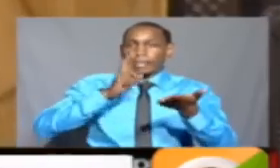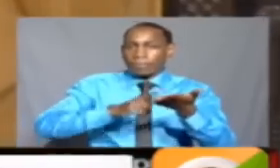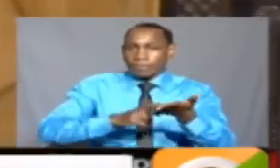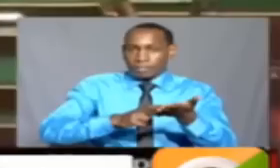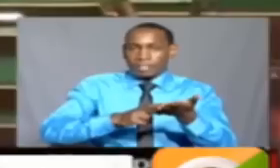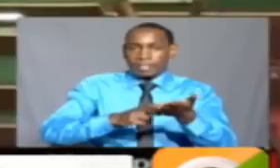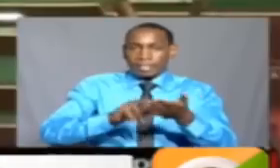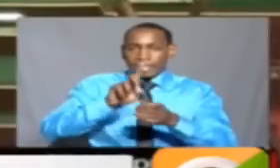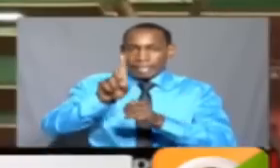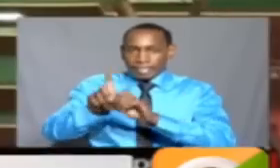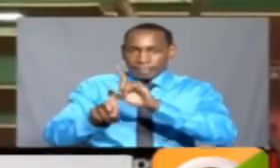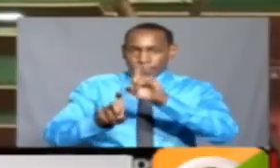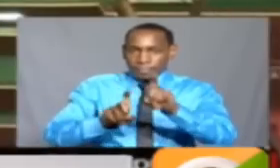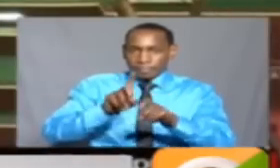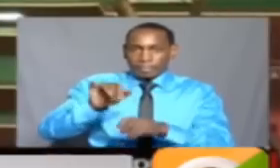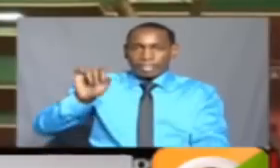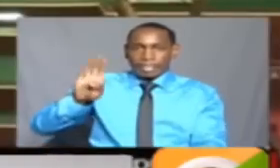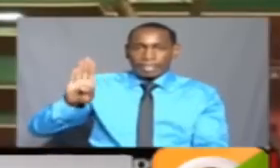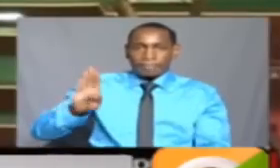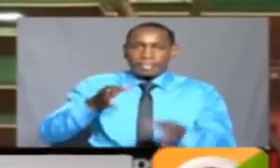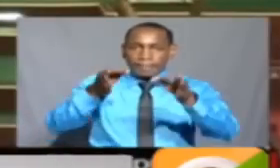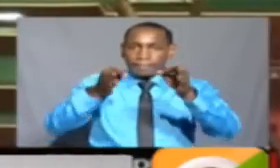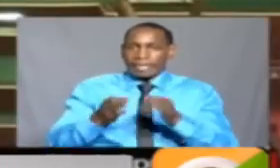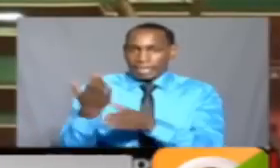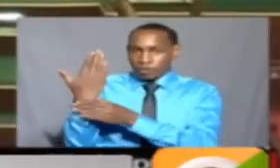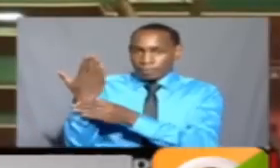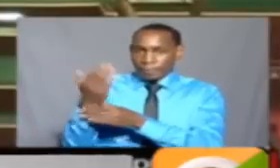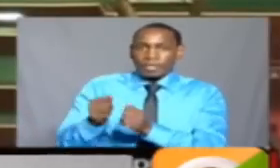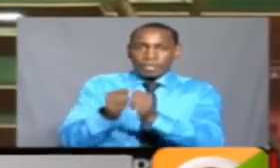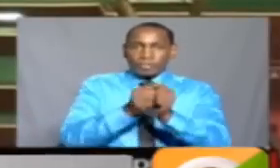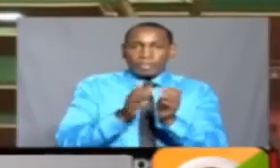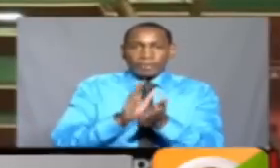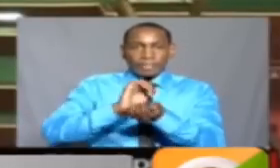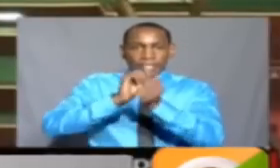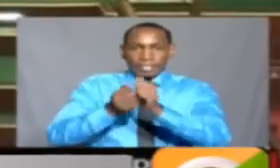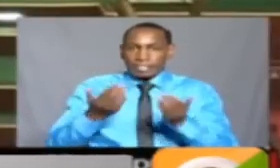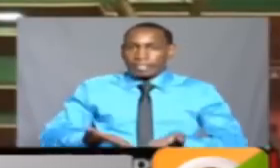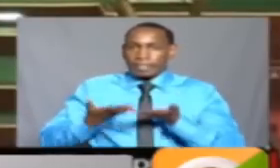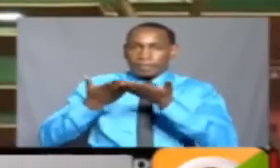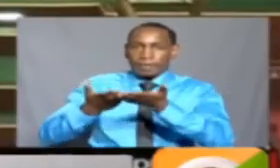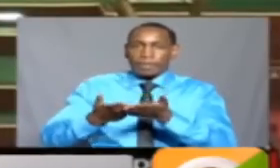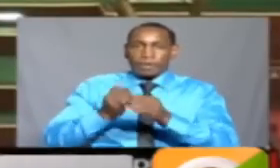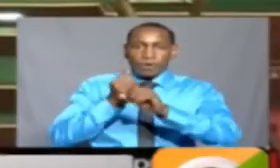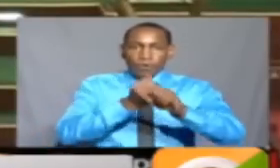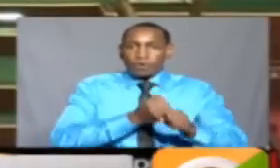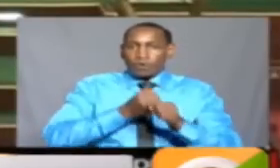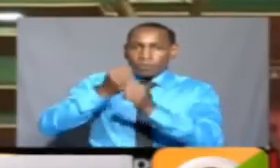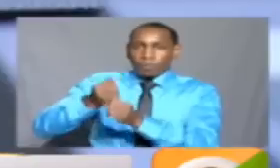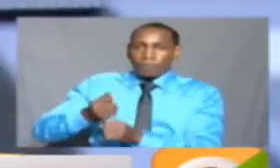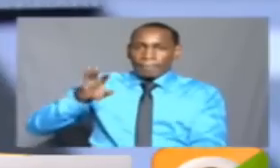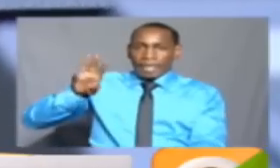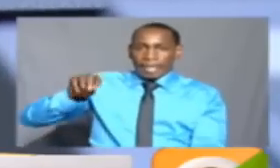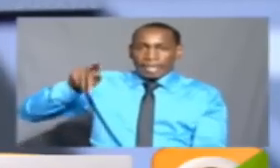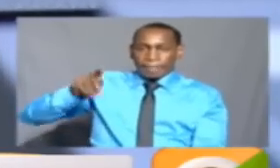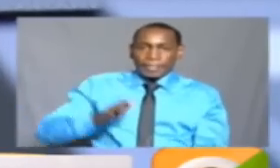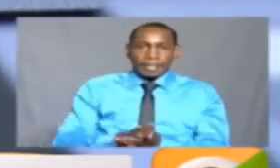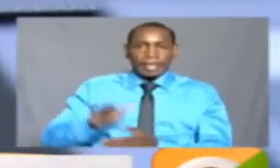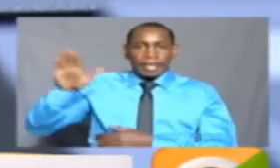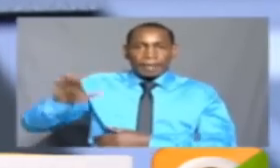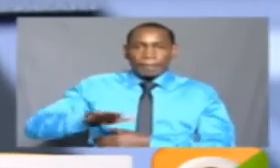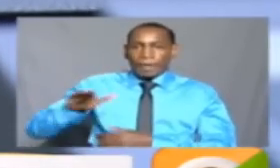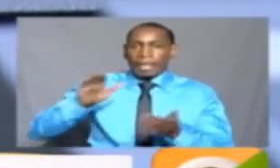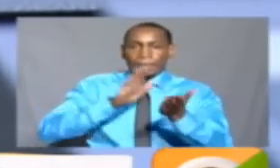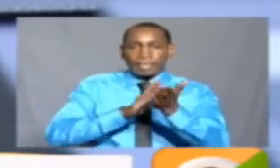report on the examinations of IEBC financial statements, together with an amendment tabled by Homabay Town MP Peter Kaluma. The August